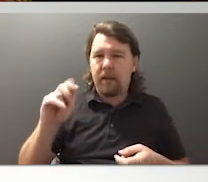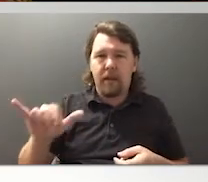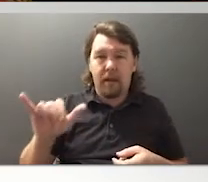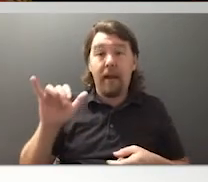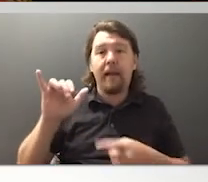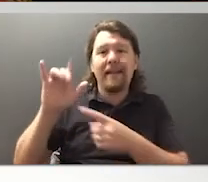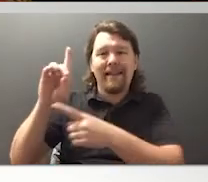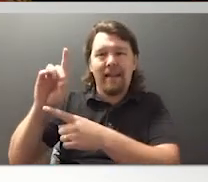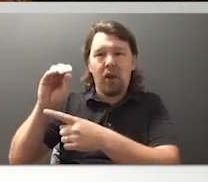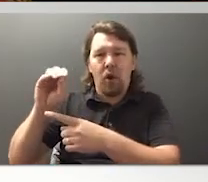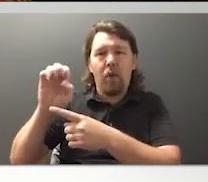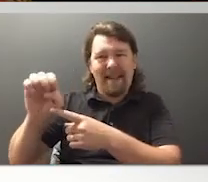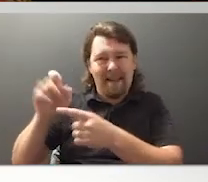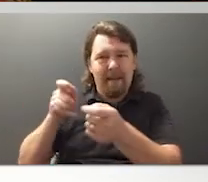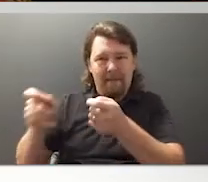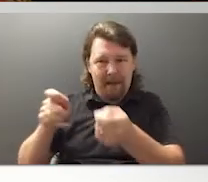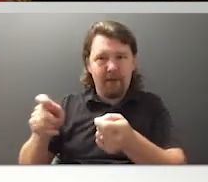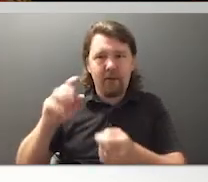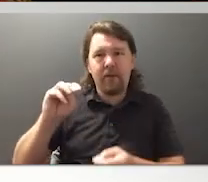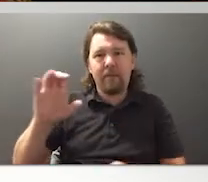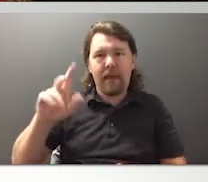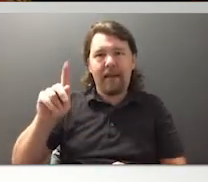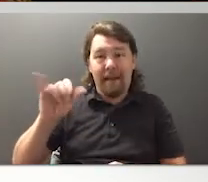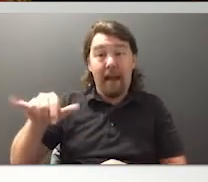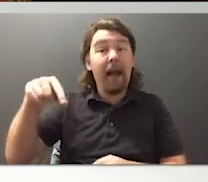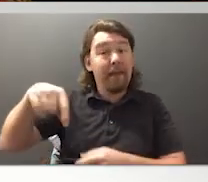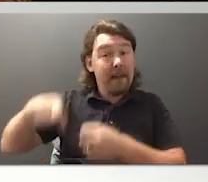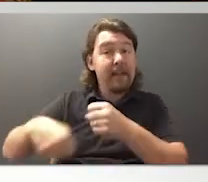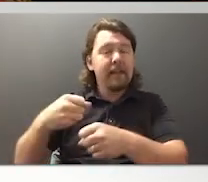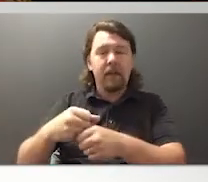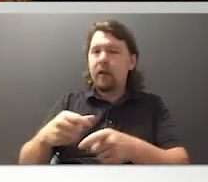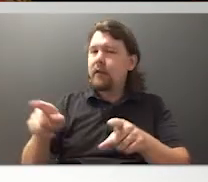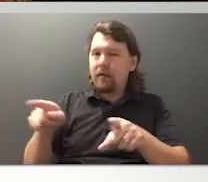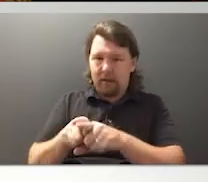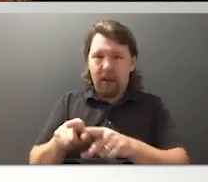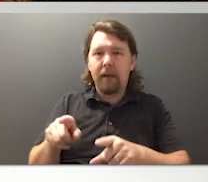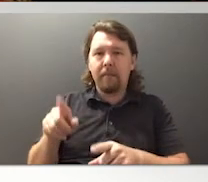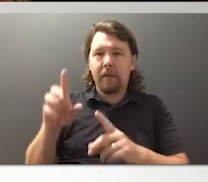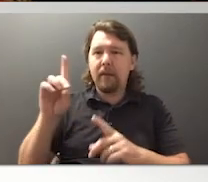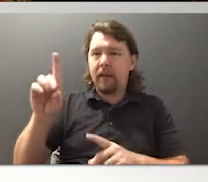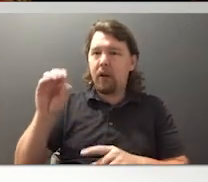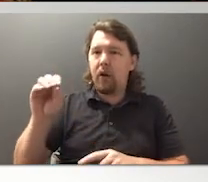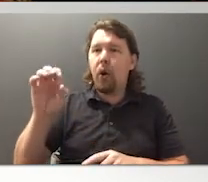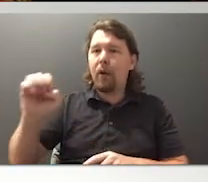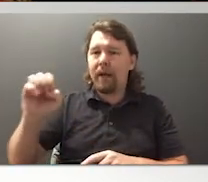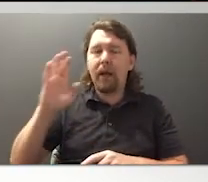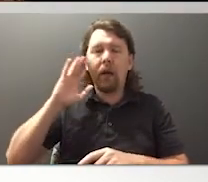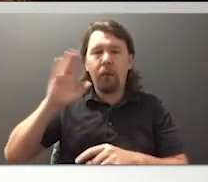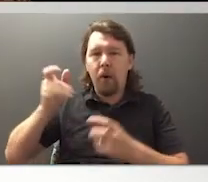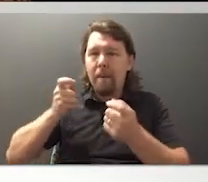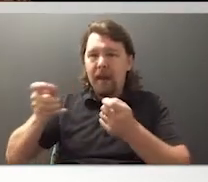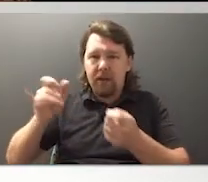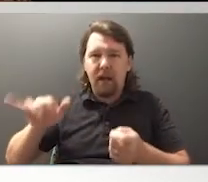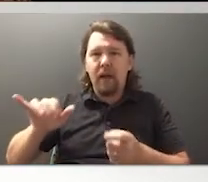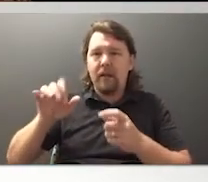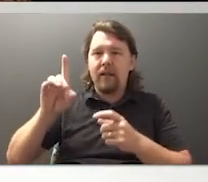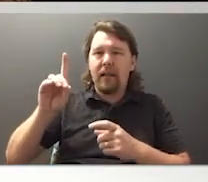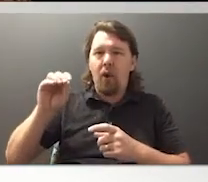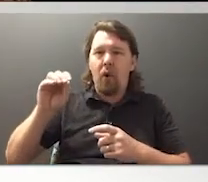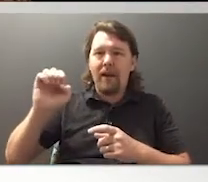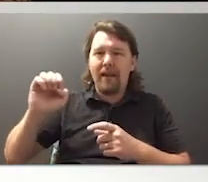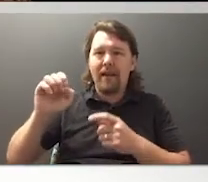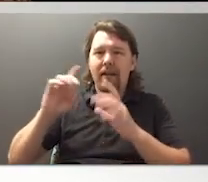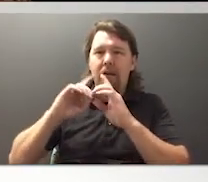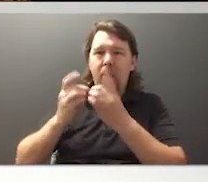and it continues this year to be managed by the Department of Education, and we have our friends in the room as well, and I know there was a session earlier with a lot